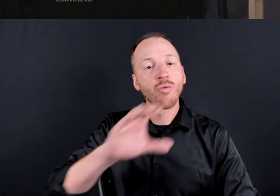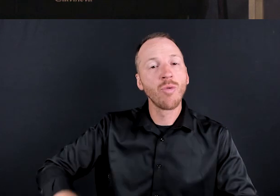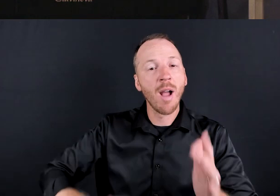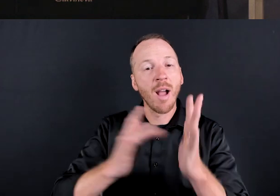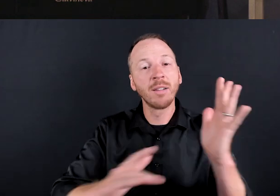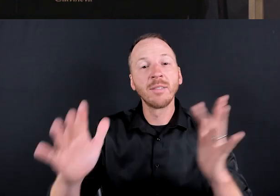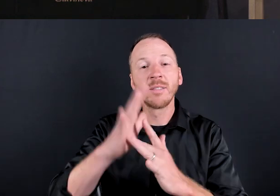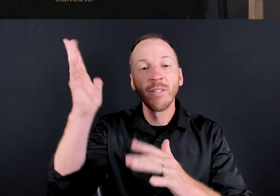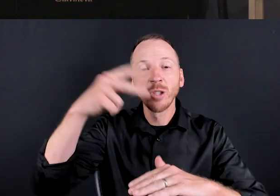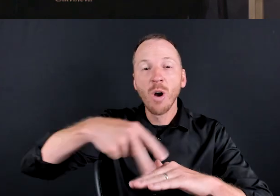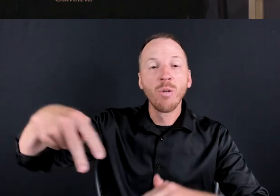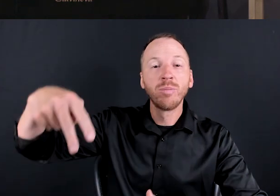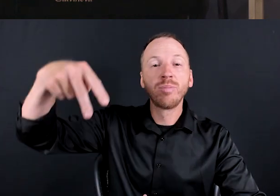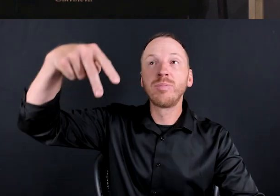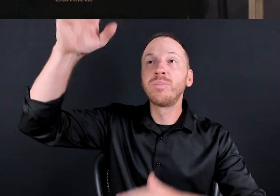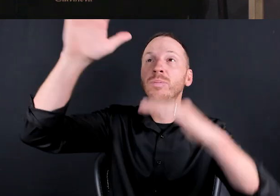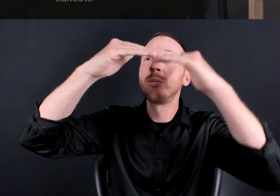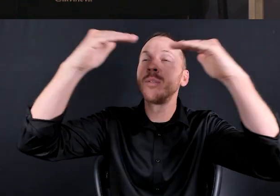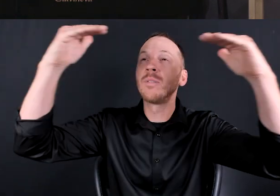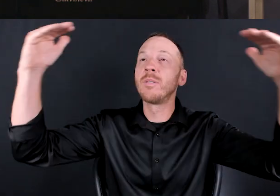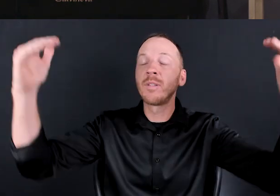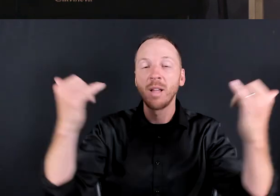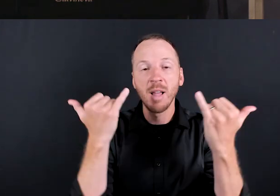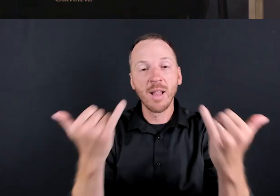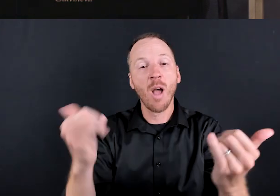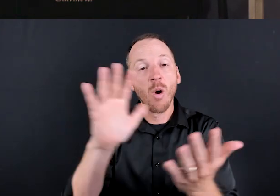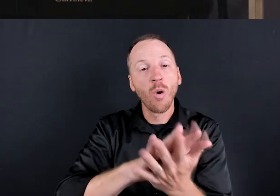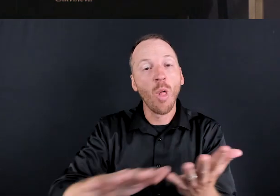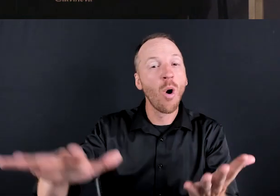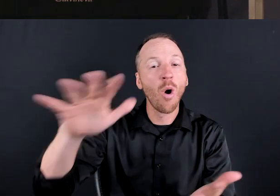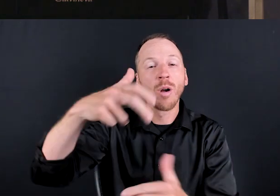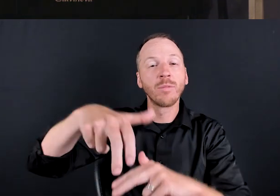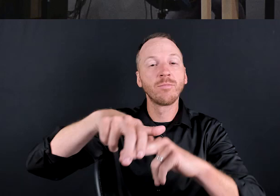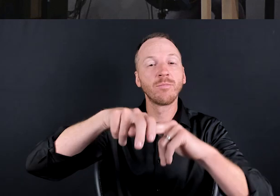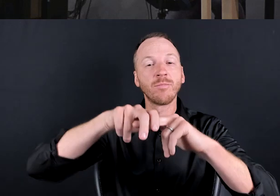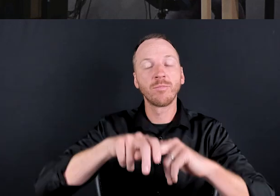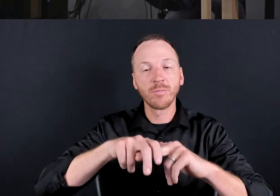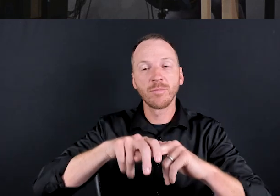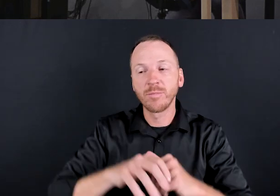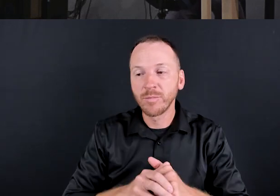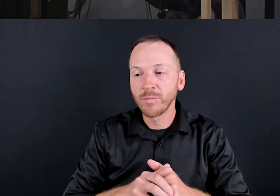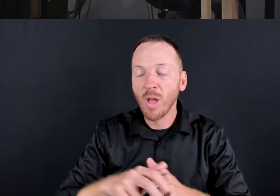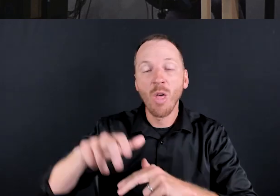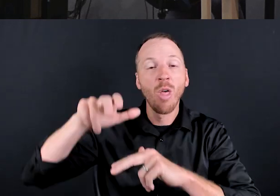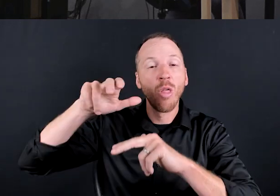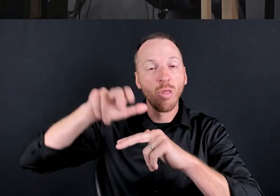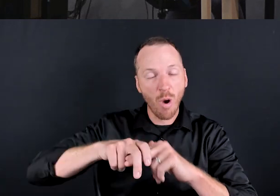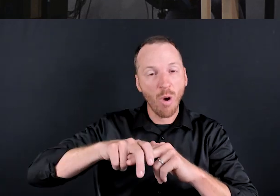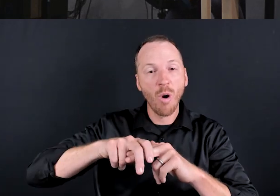Christ high ascended, now in glory seated, throned